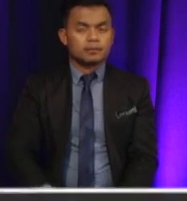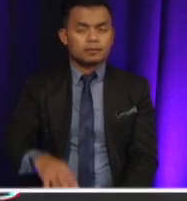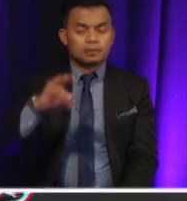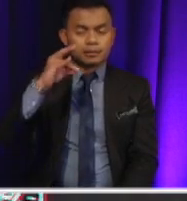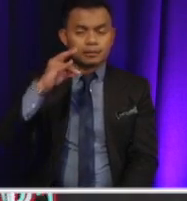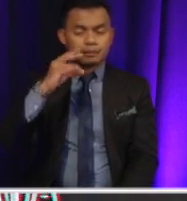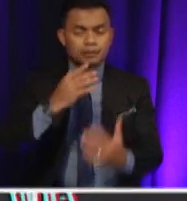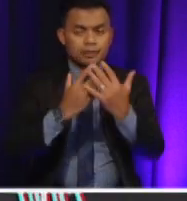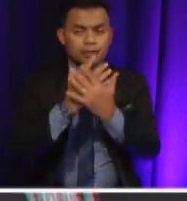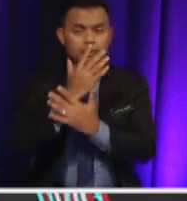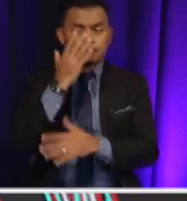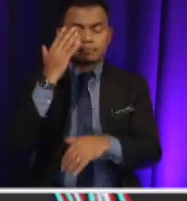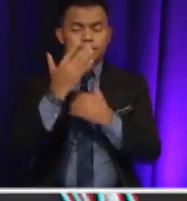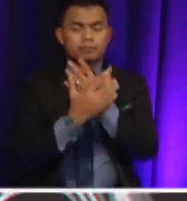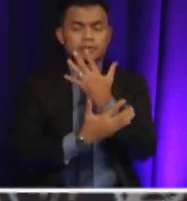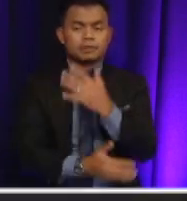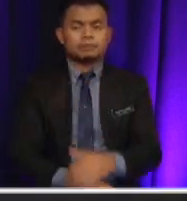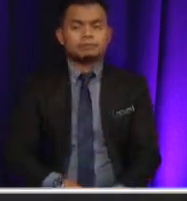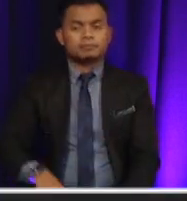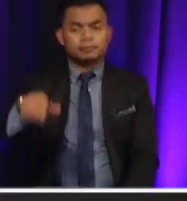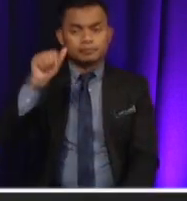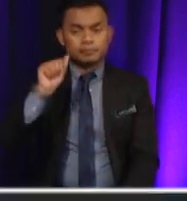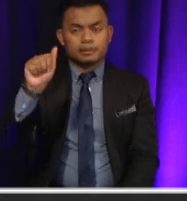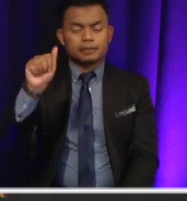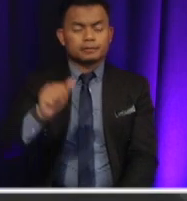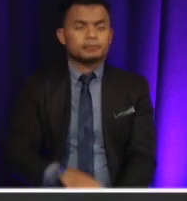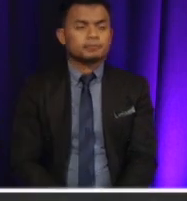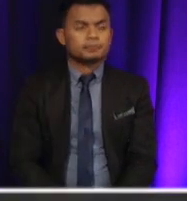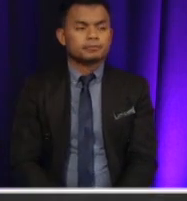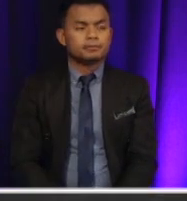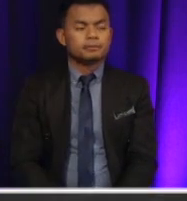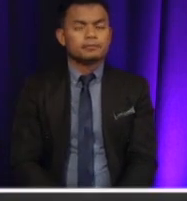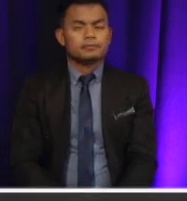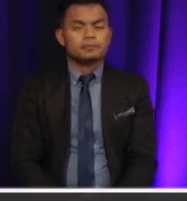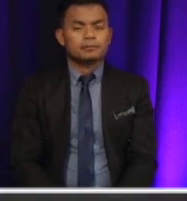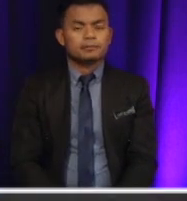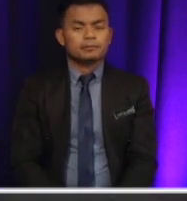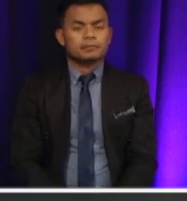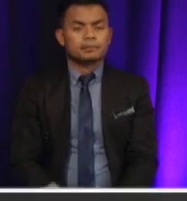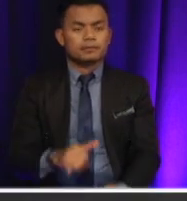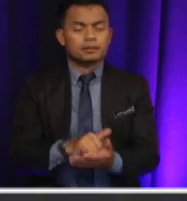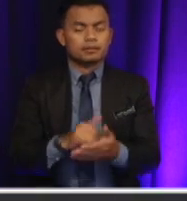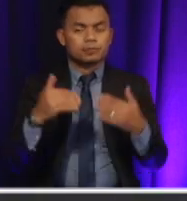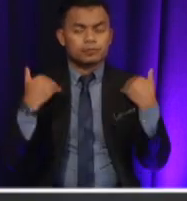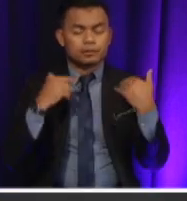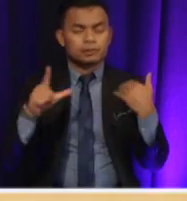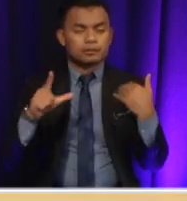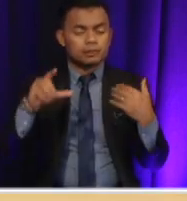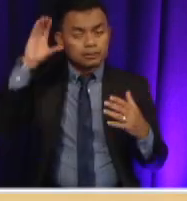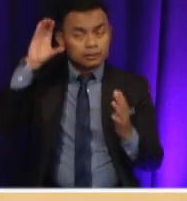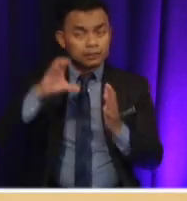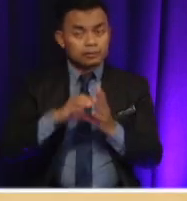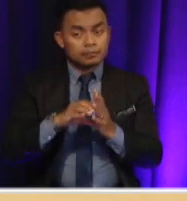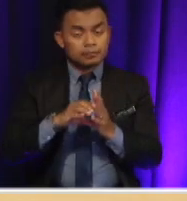A, B, arm C, of D, E? last year's action man. It's A. A, that's correct. Okay. Okay, so that's actually a picture of an action